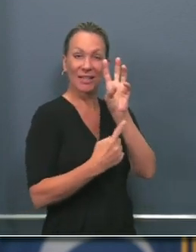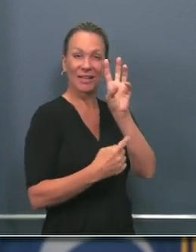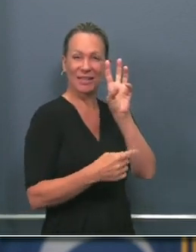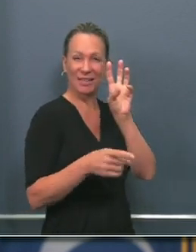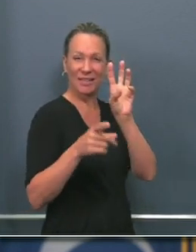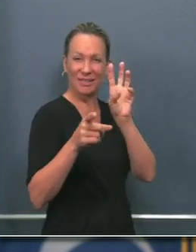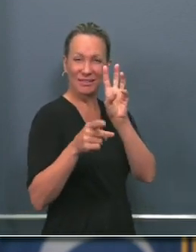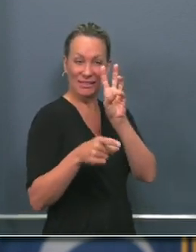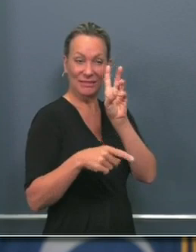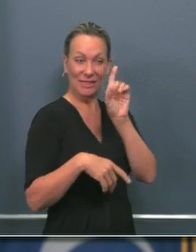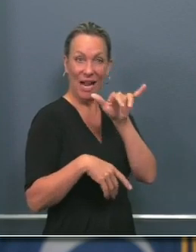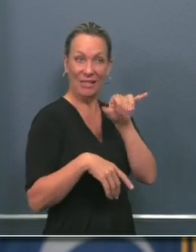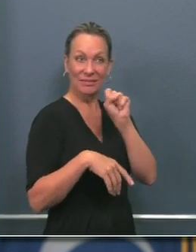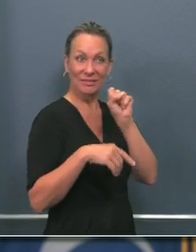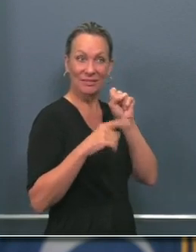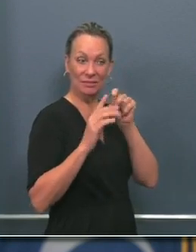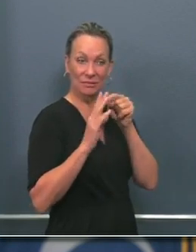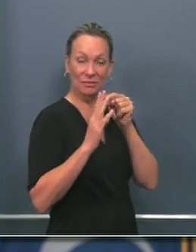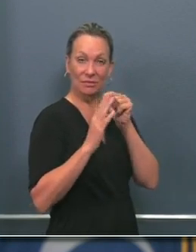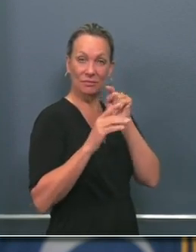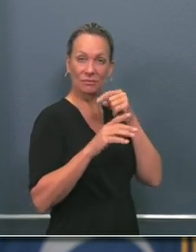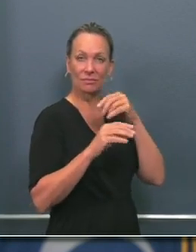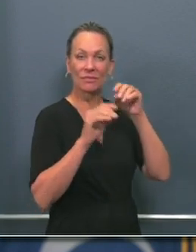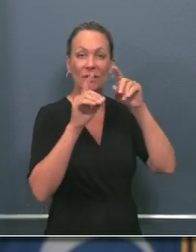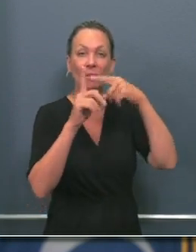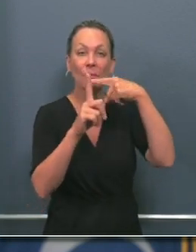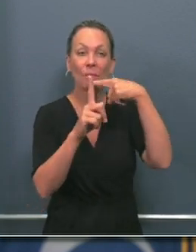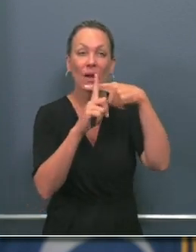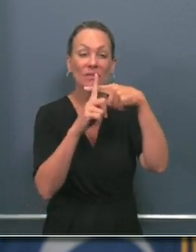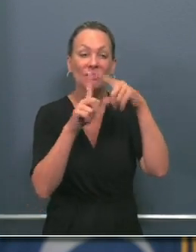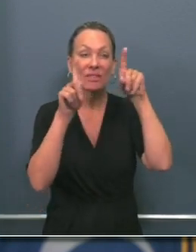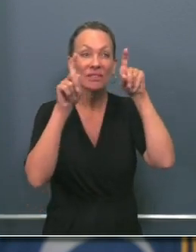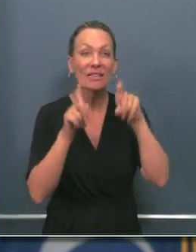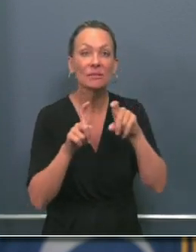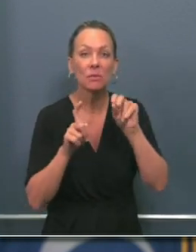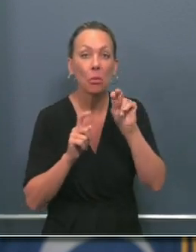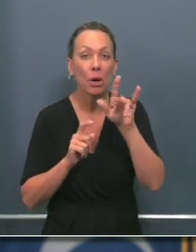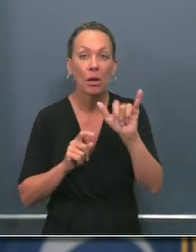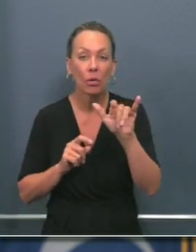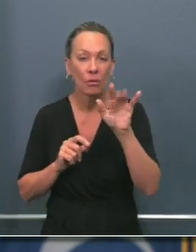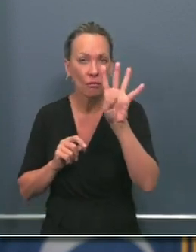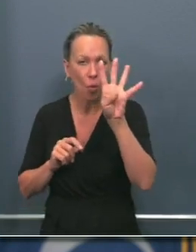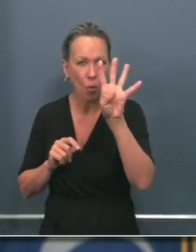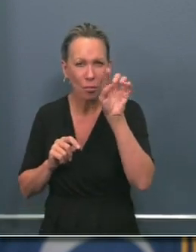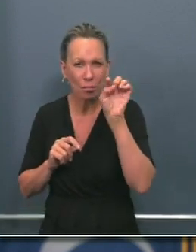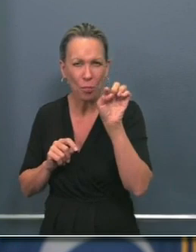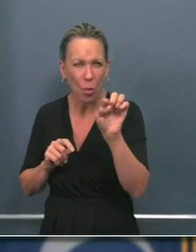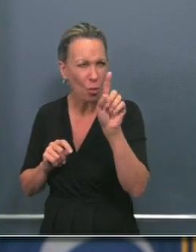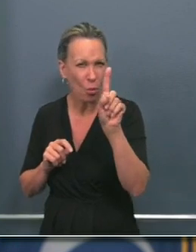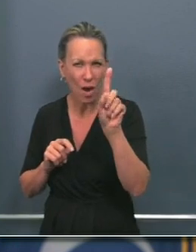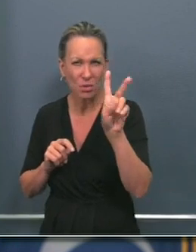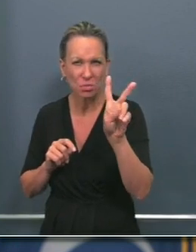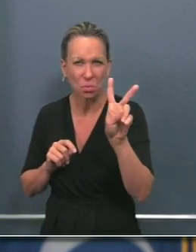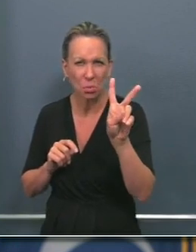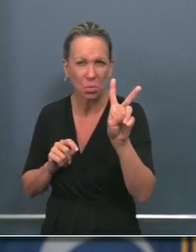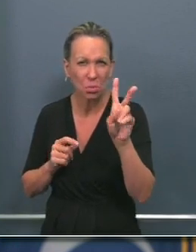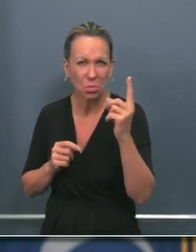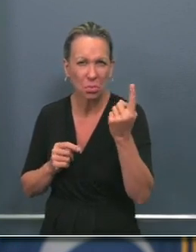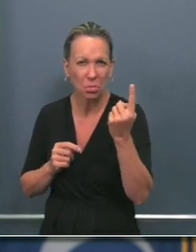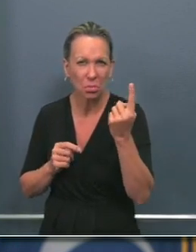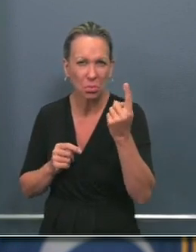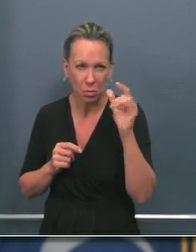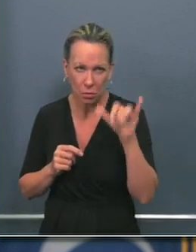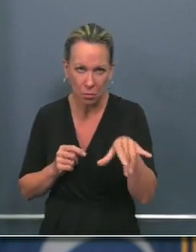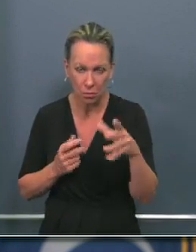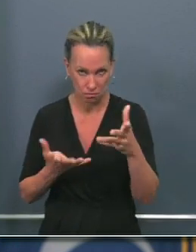positivity tests in the 4.1, 4.2 range, 14 and 7-day period. The procurement of PPE, which all